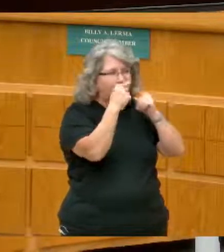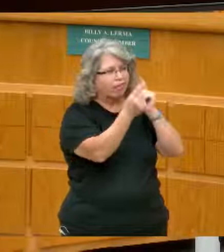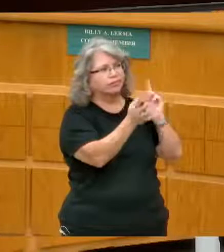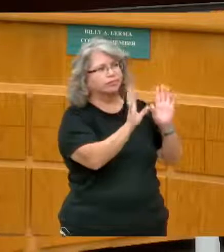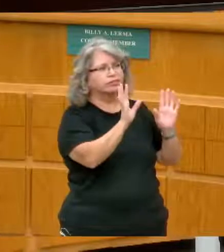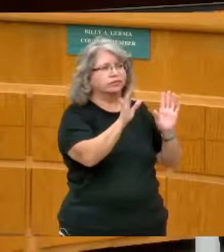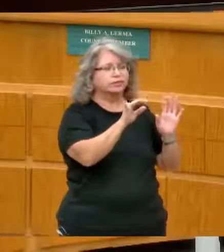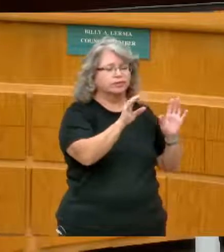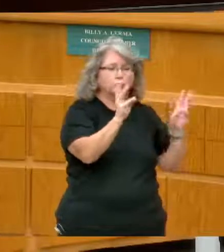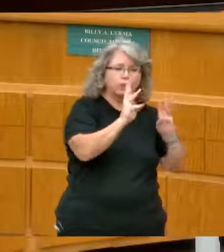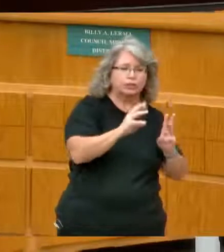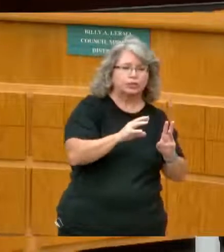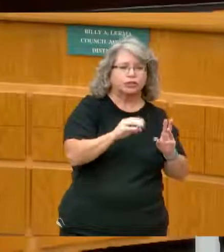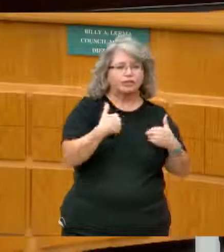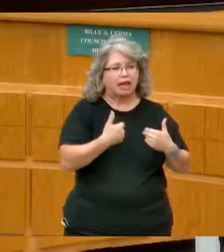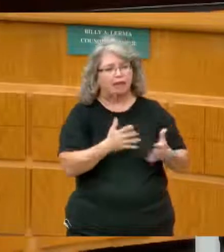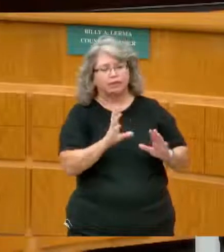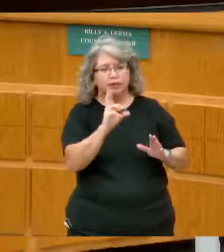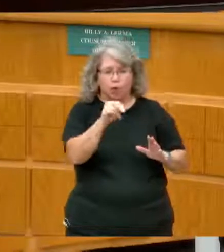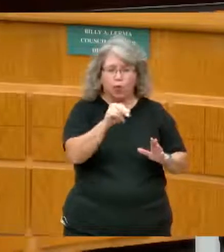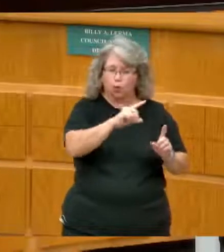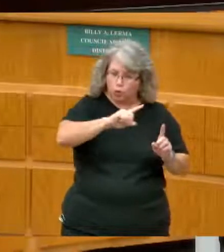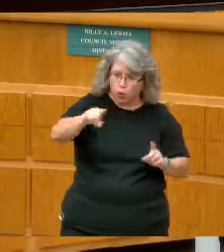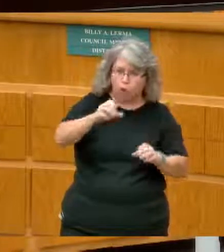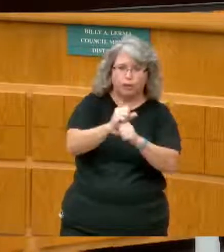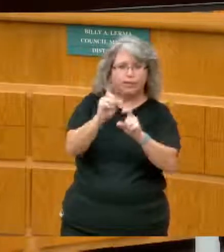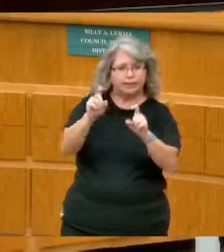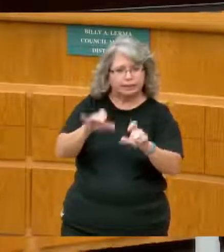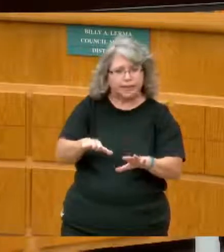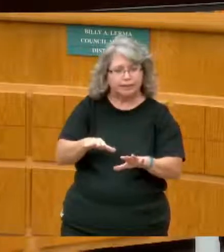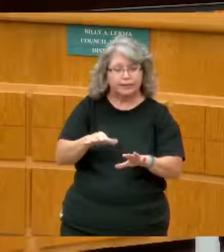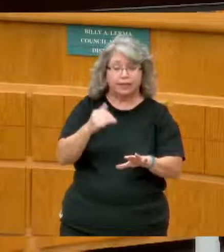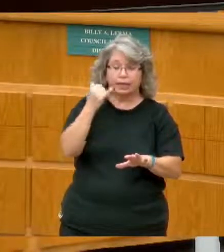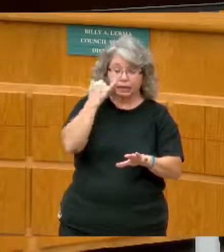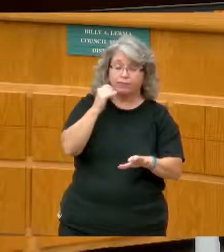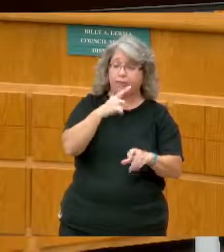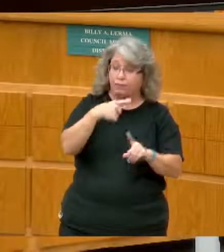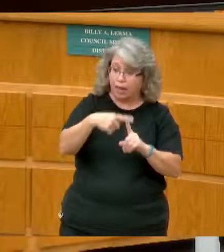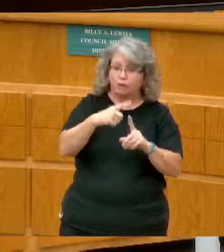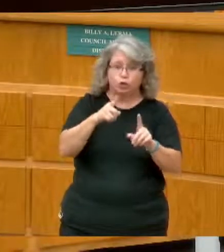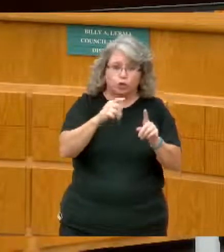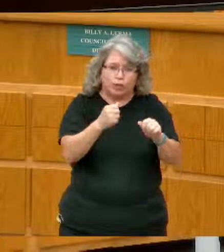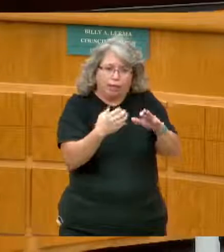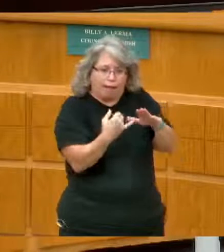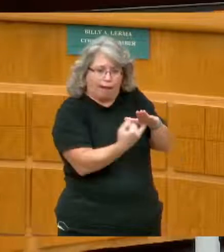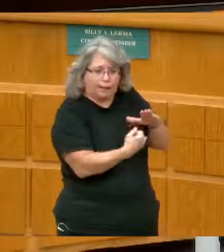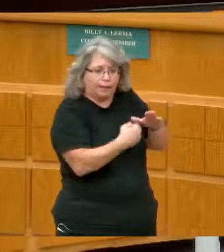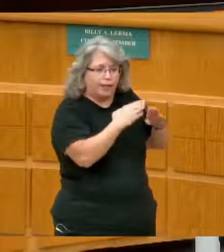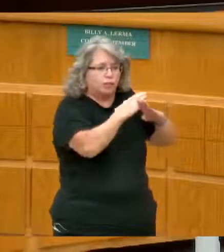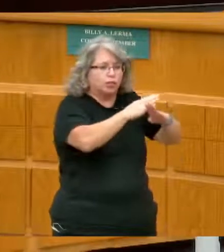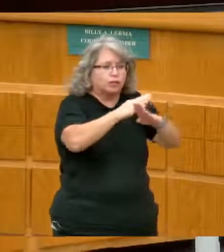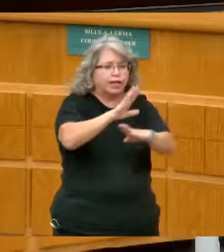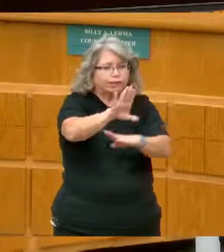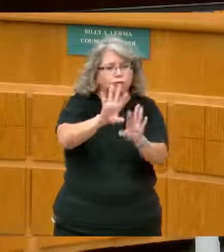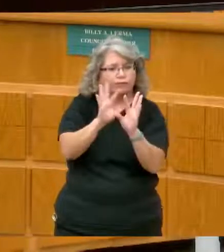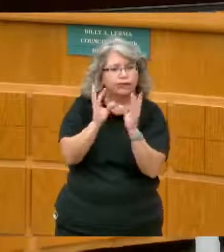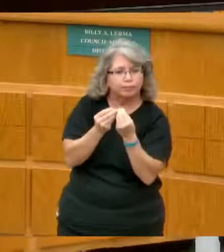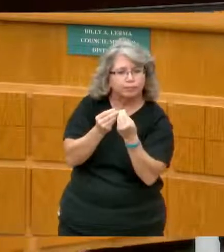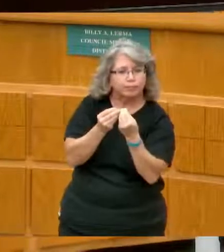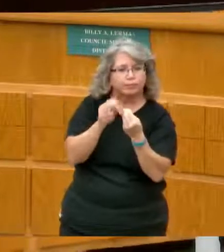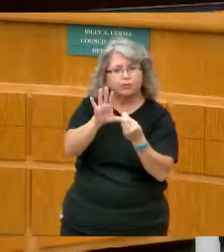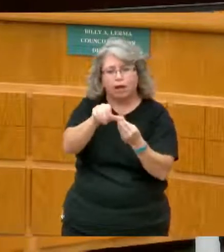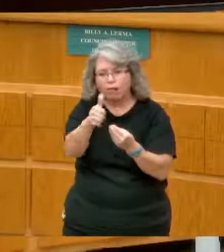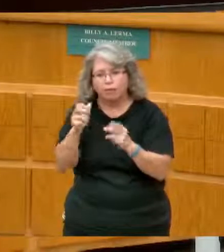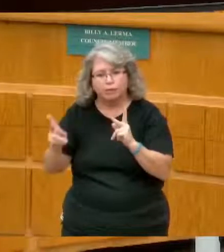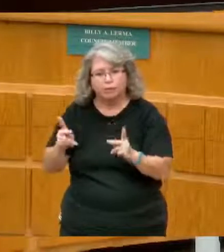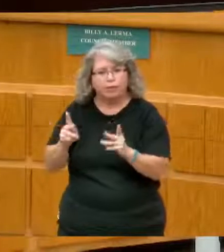tired. Get tested. That way you can isolate and protect others immediately. And I know, because I'm